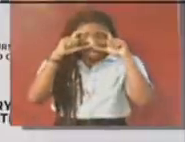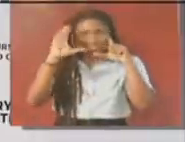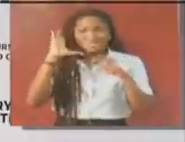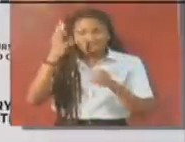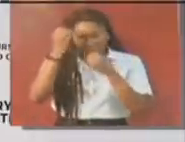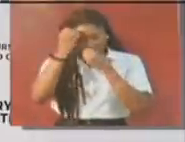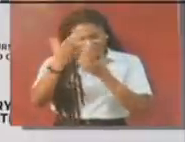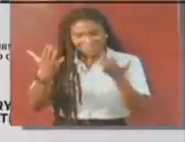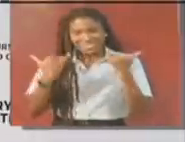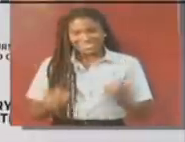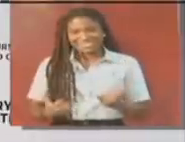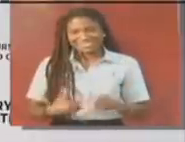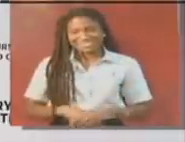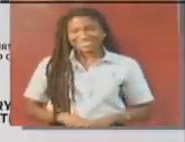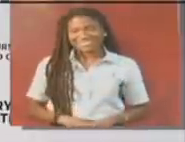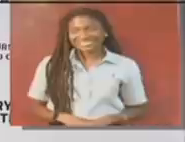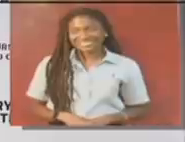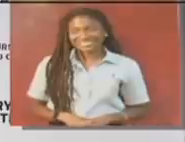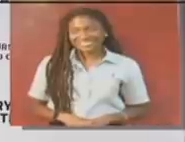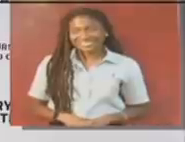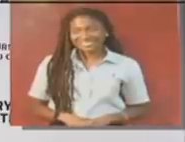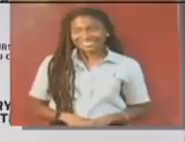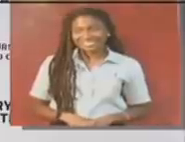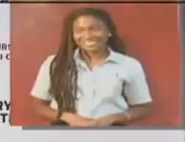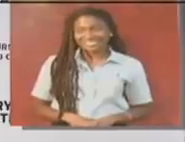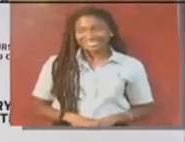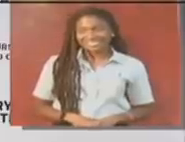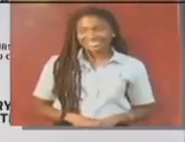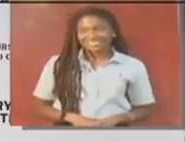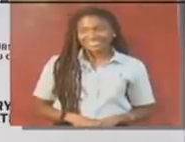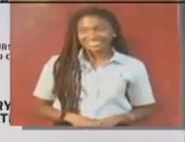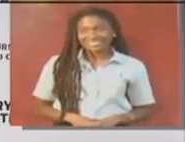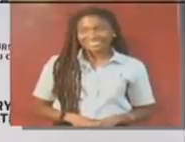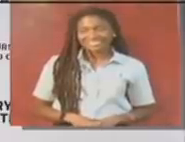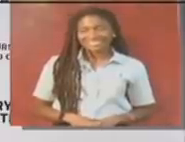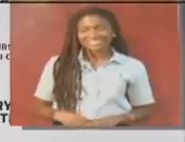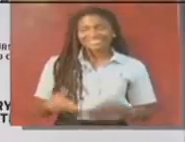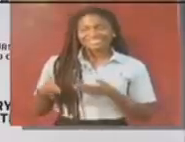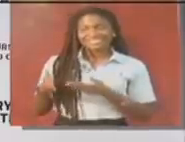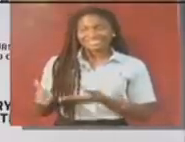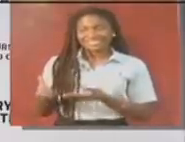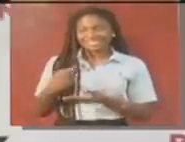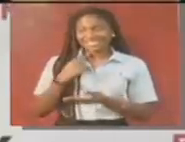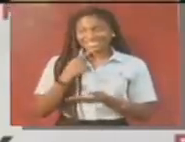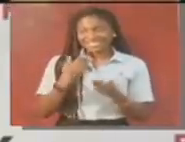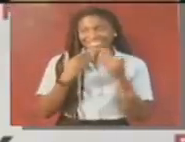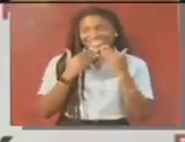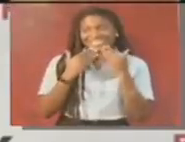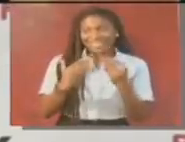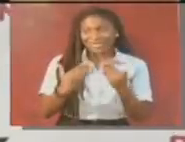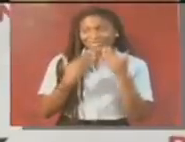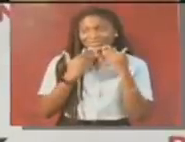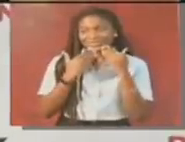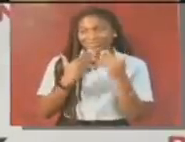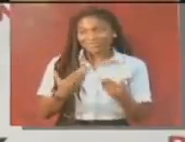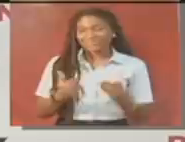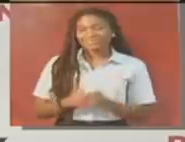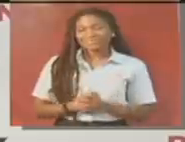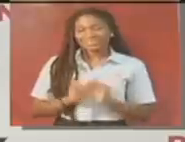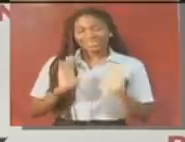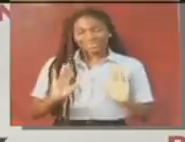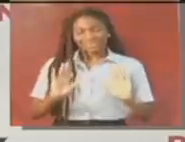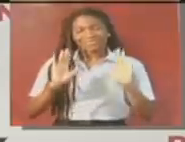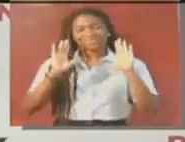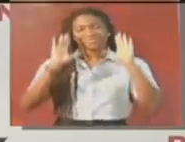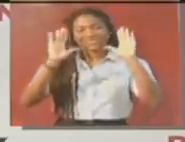updates. Okay, thank you, Ms. Sukhchand. That was an excellent and